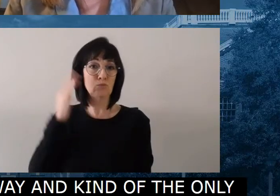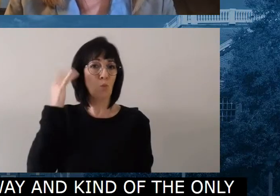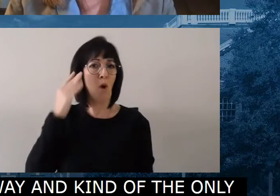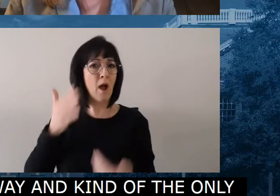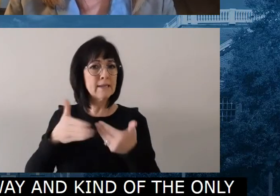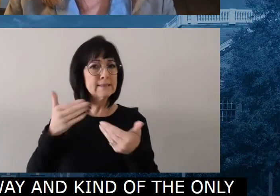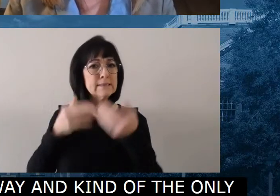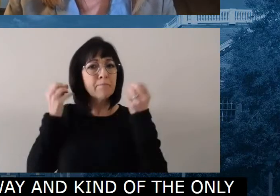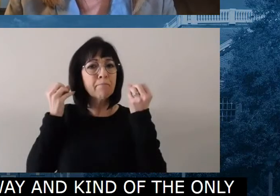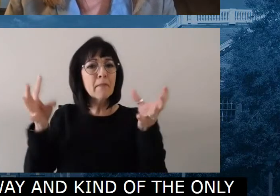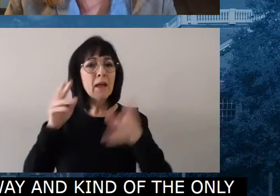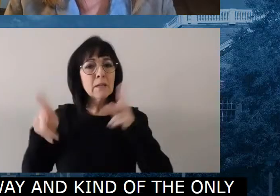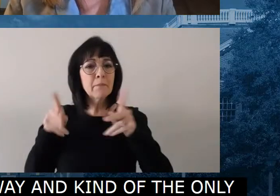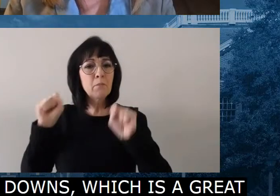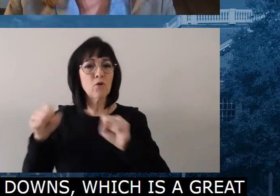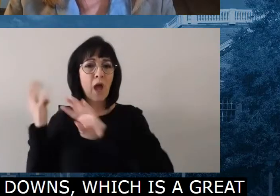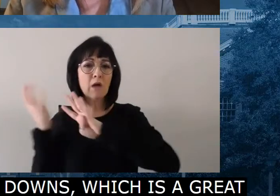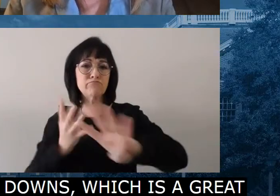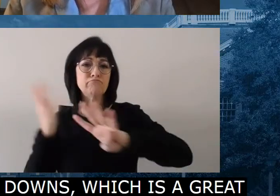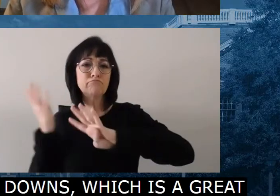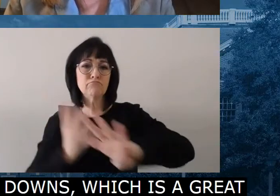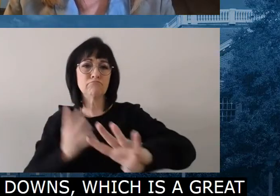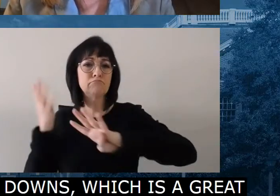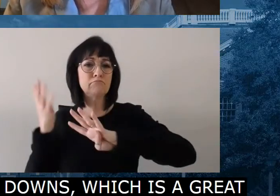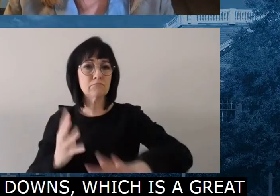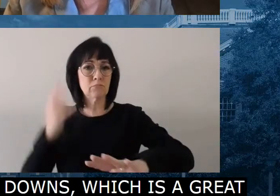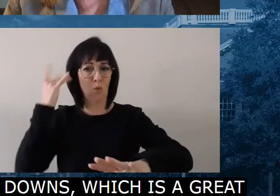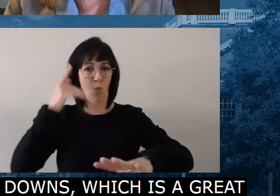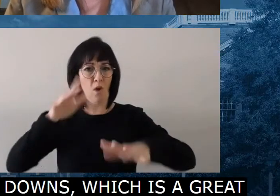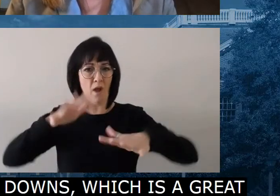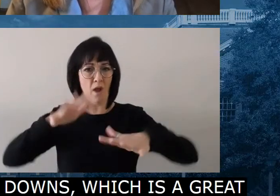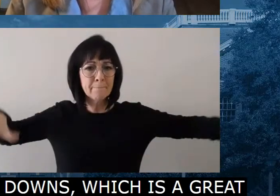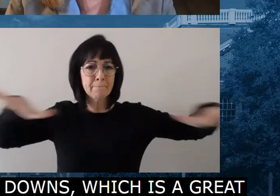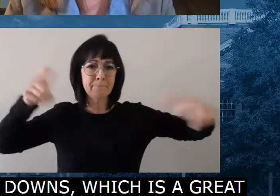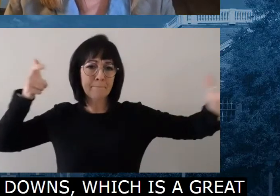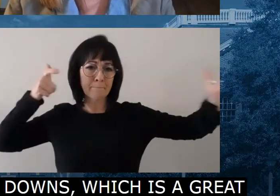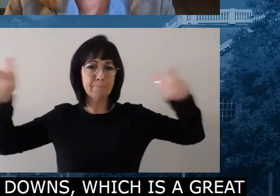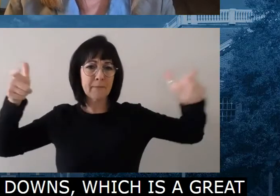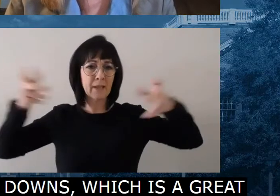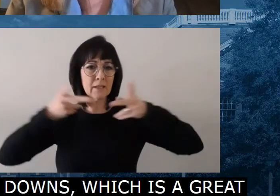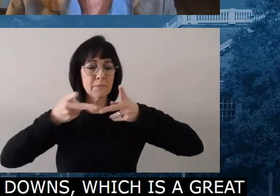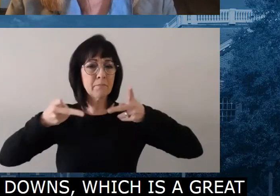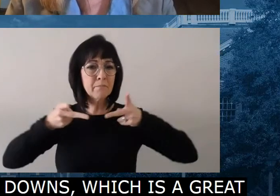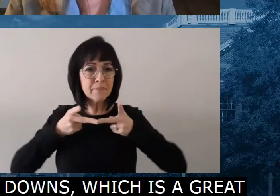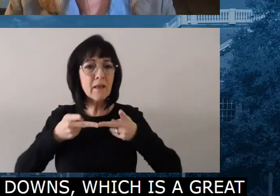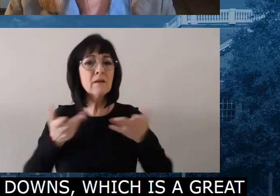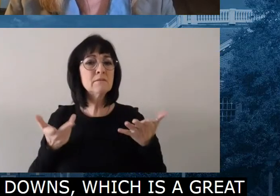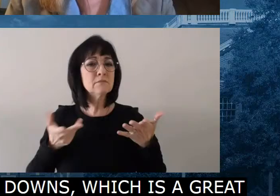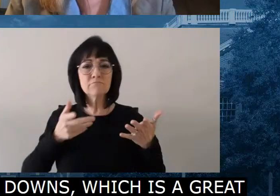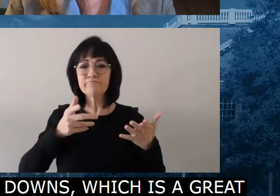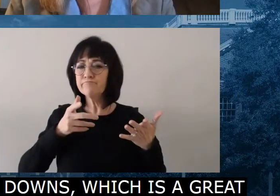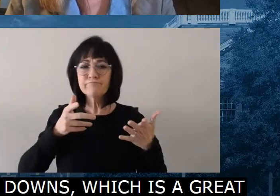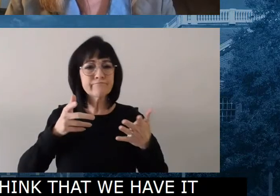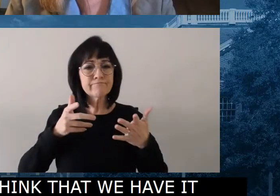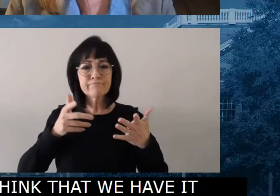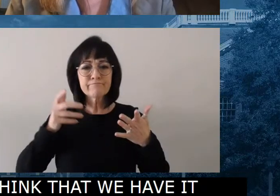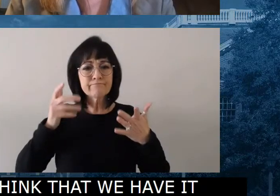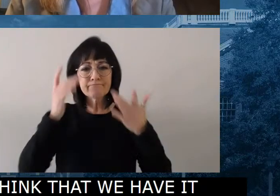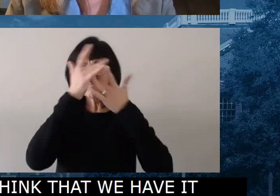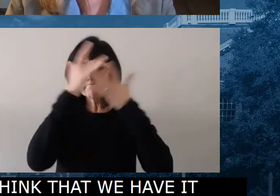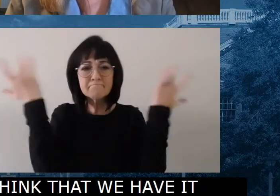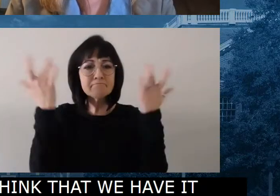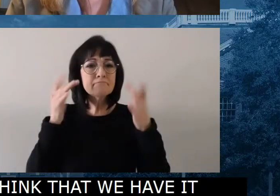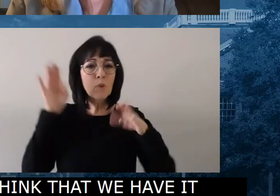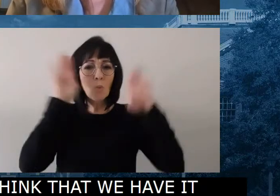we have it until early May, maybe mid-May. So that's not a lot of time. So, we